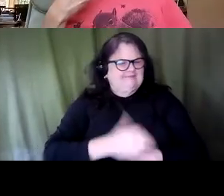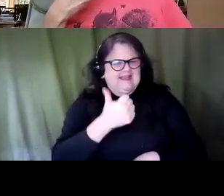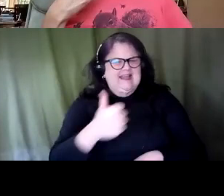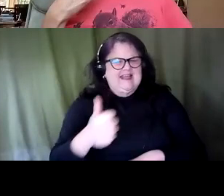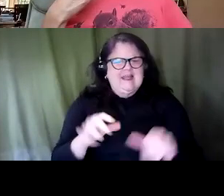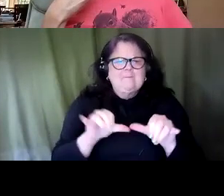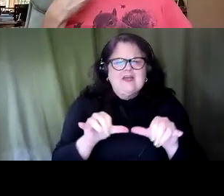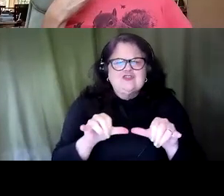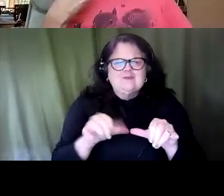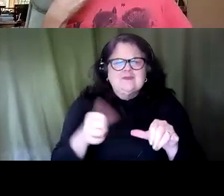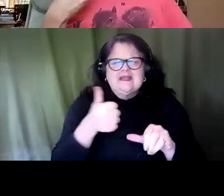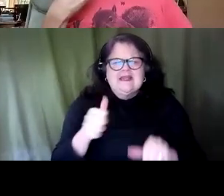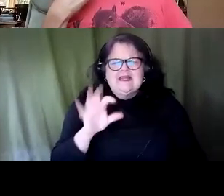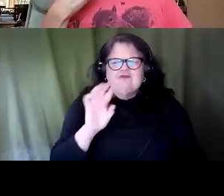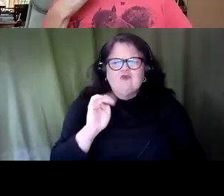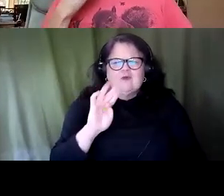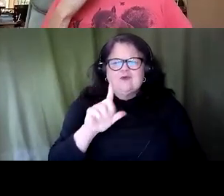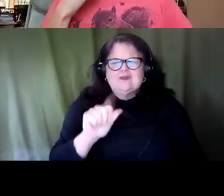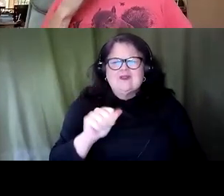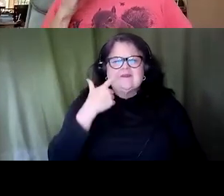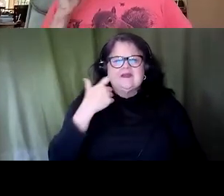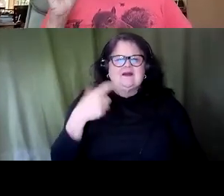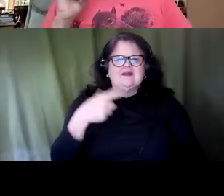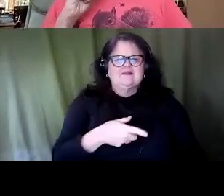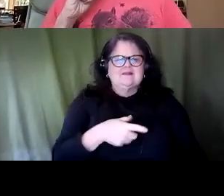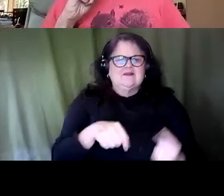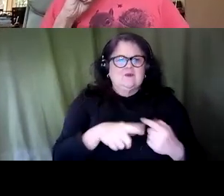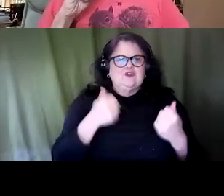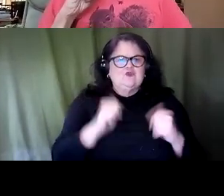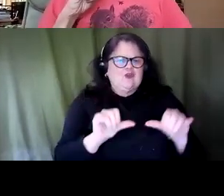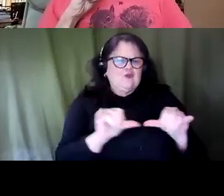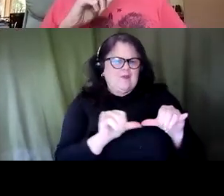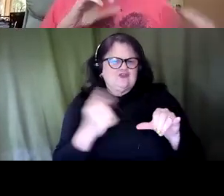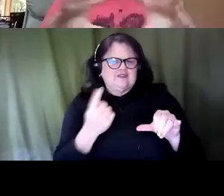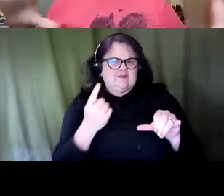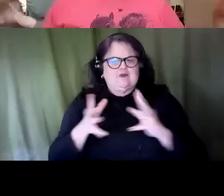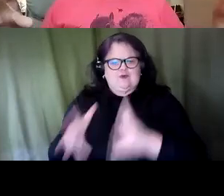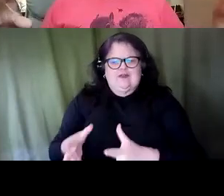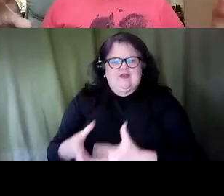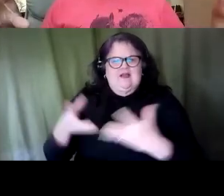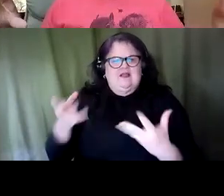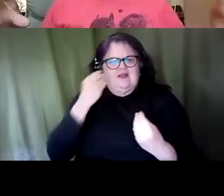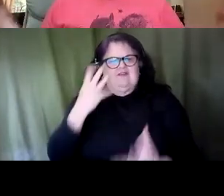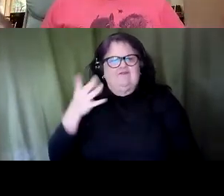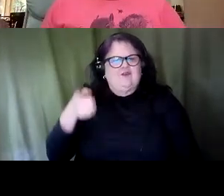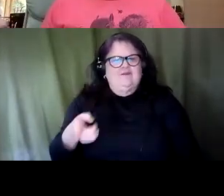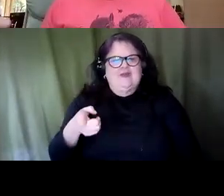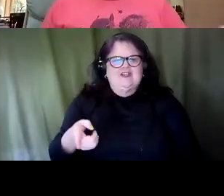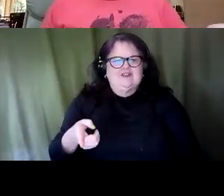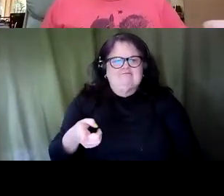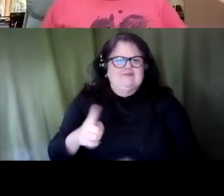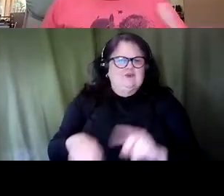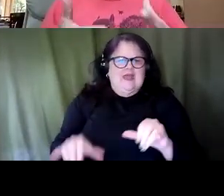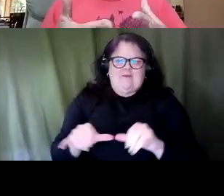measurement or formulas, because whenever you try to measure something, you're leaving out an enormous amount of information of the immeasurable